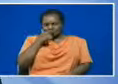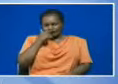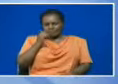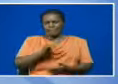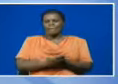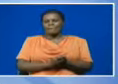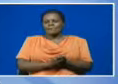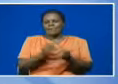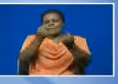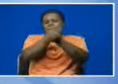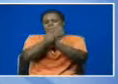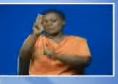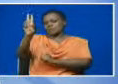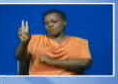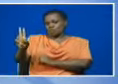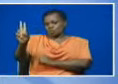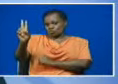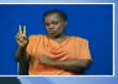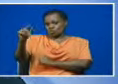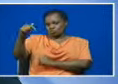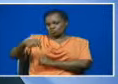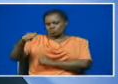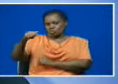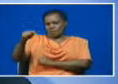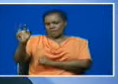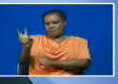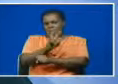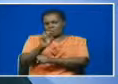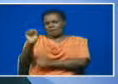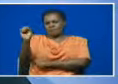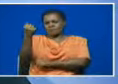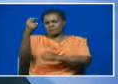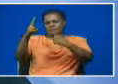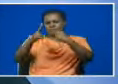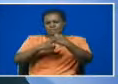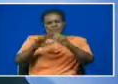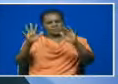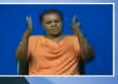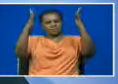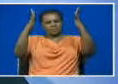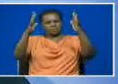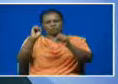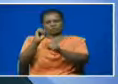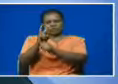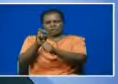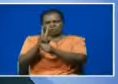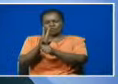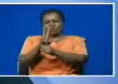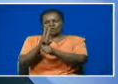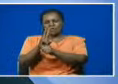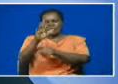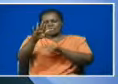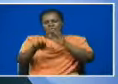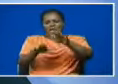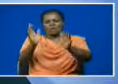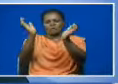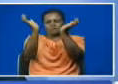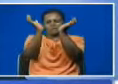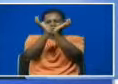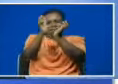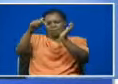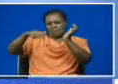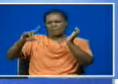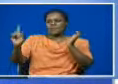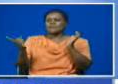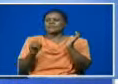Haiti. Now, President Uhuru Kenyatta today presided over the 57th Jamhuri Day celebrations at the Nyayo Stadium here in